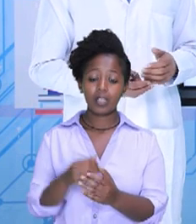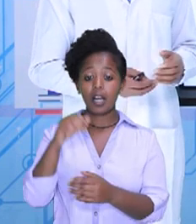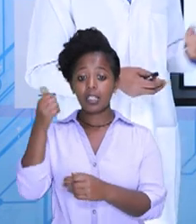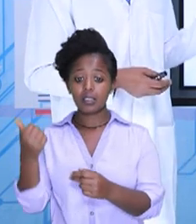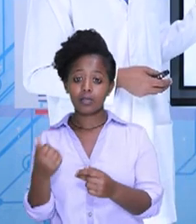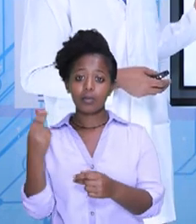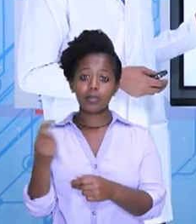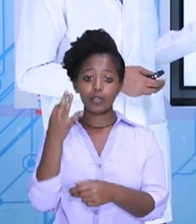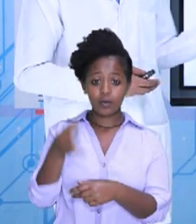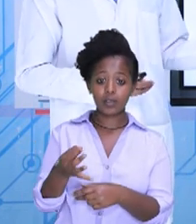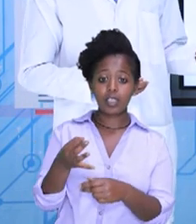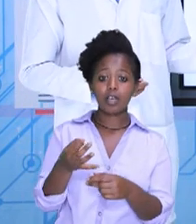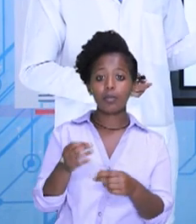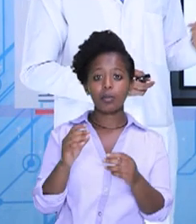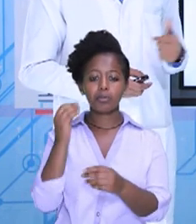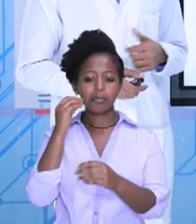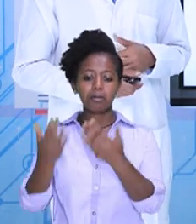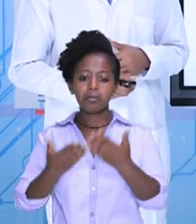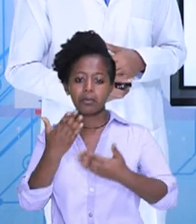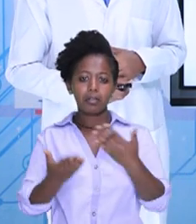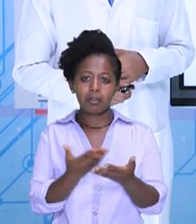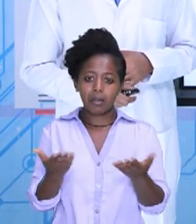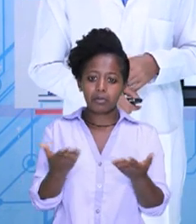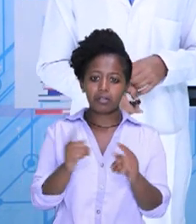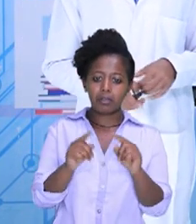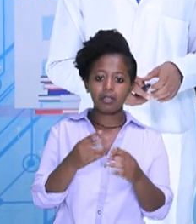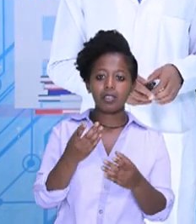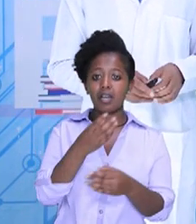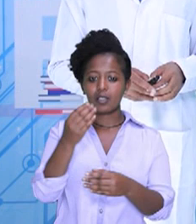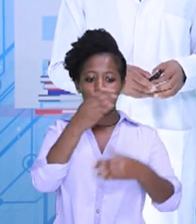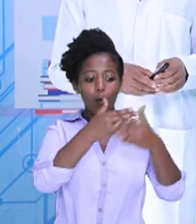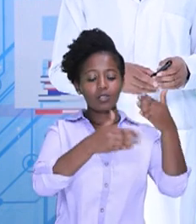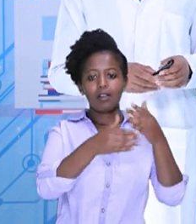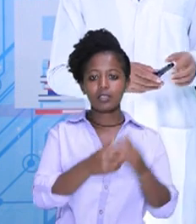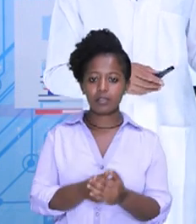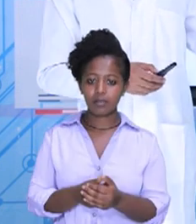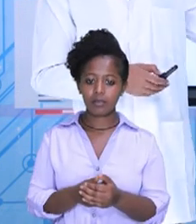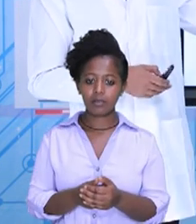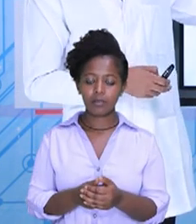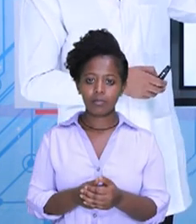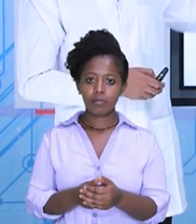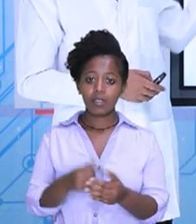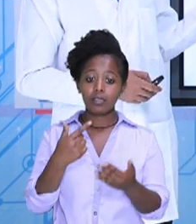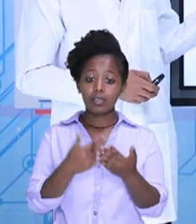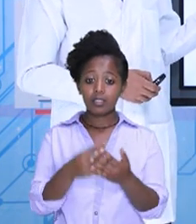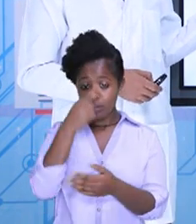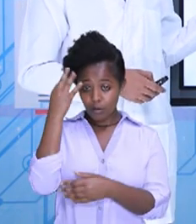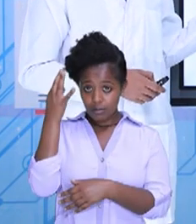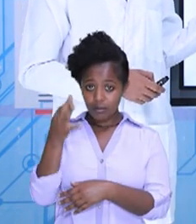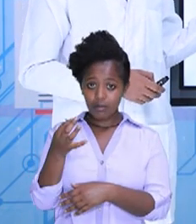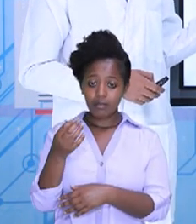Another purpose is for the purpose of furniture and construction. So, these